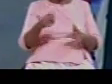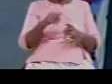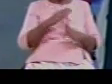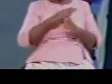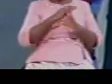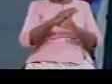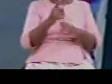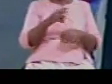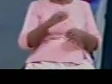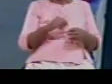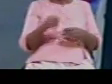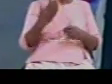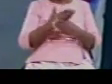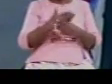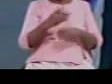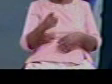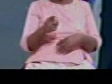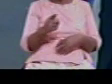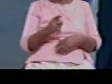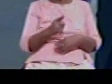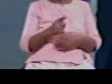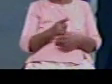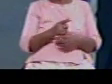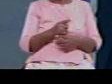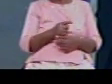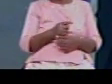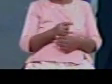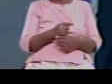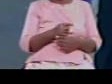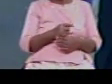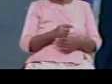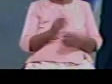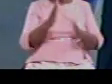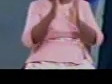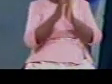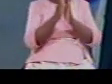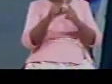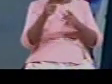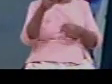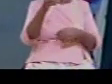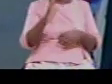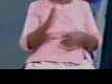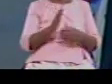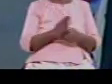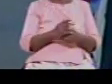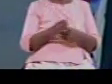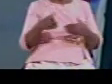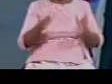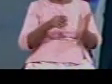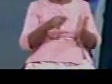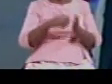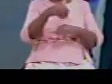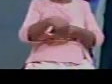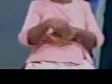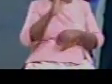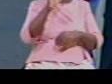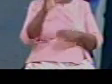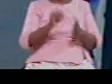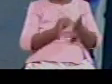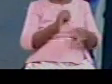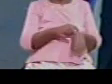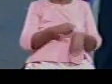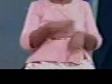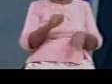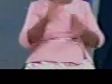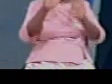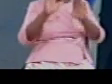Anywhere you are on the television. Cry out to God. Let tonight be my set time.